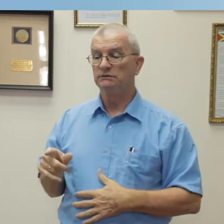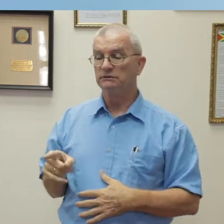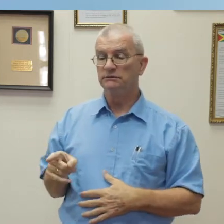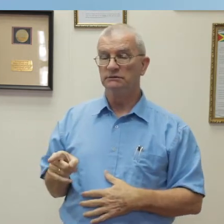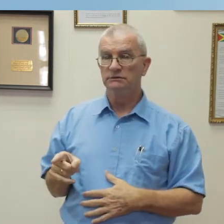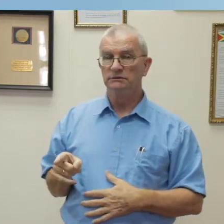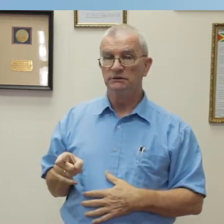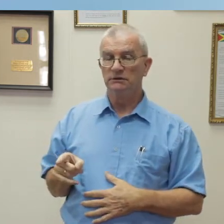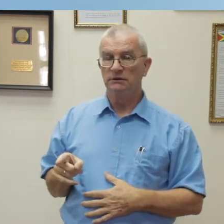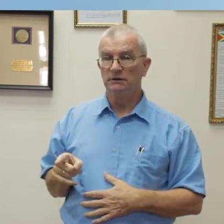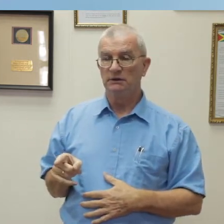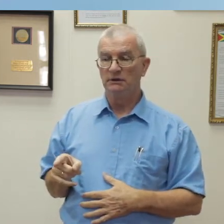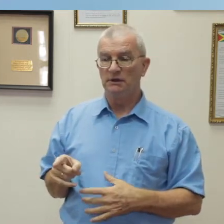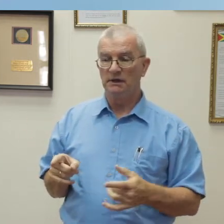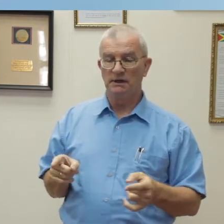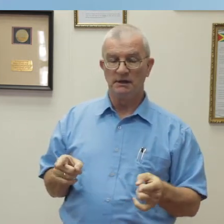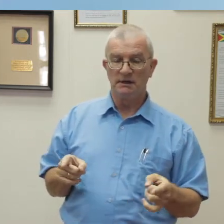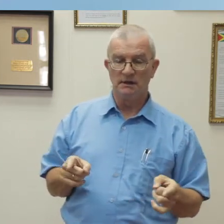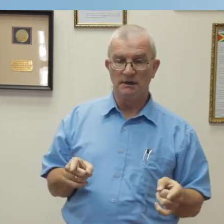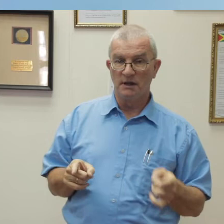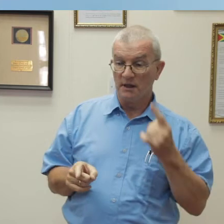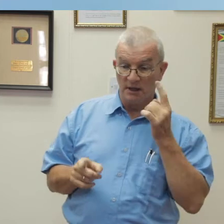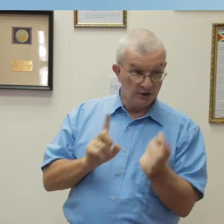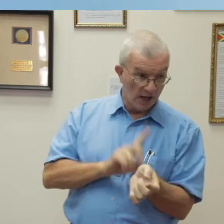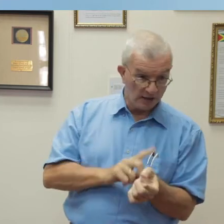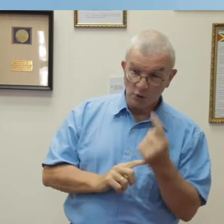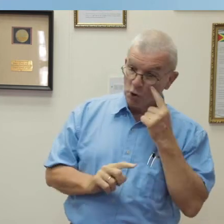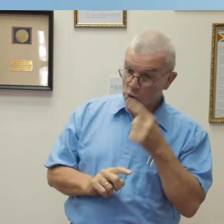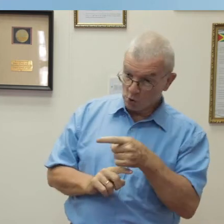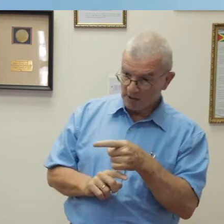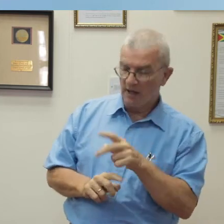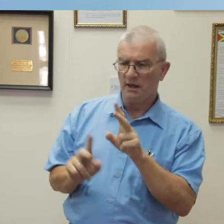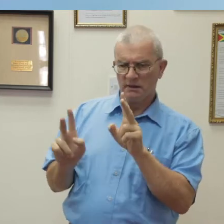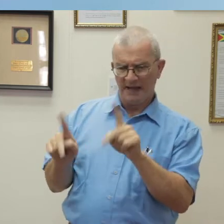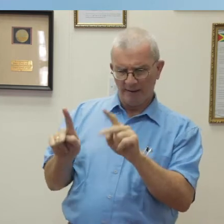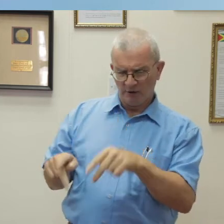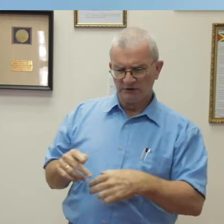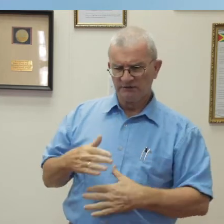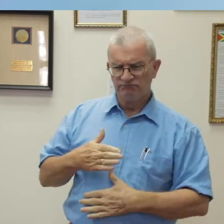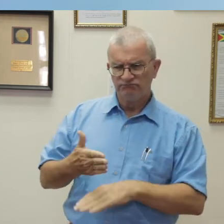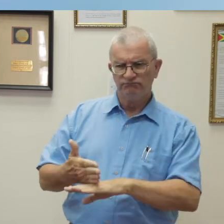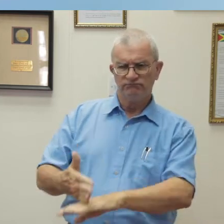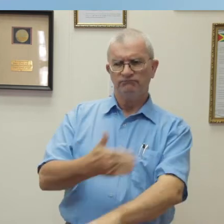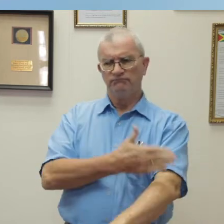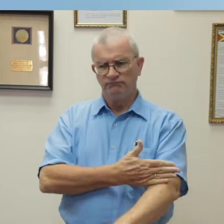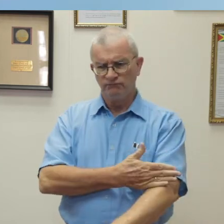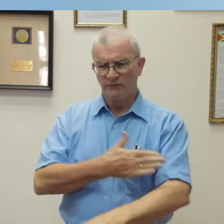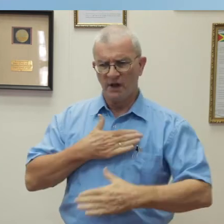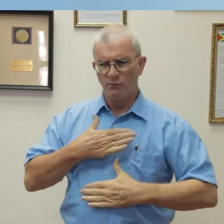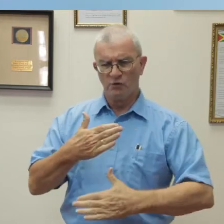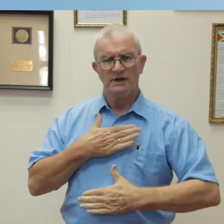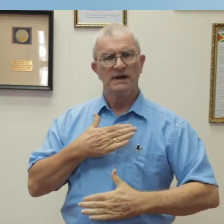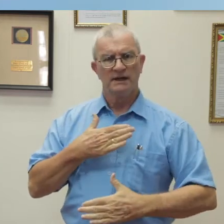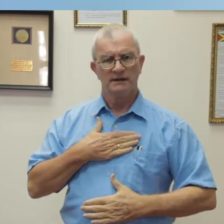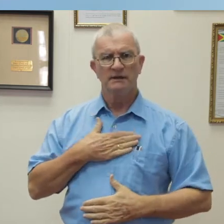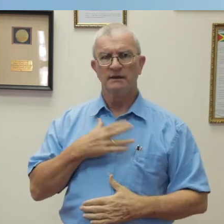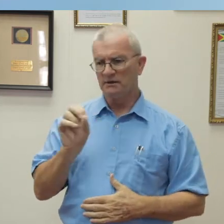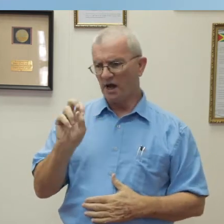occurs when they are improving their oxygen levels and other aspects that we are